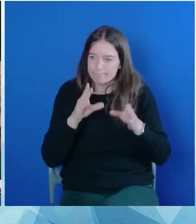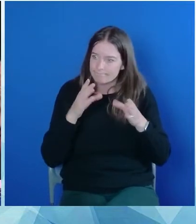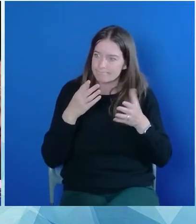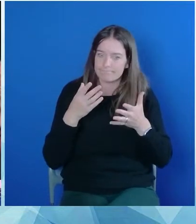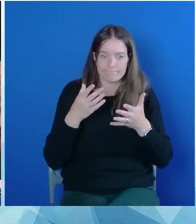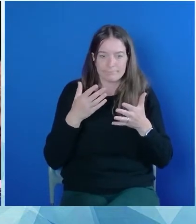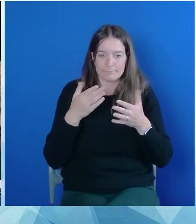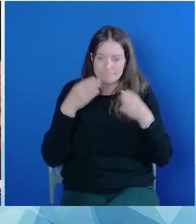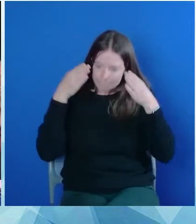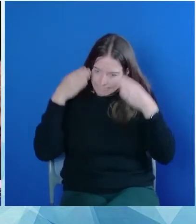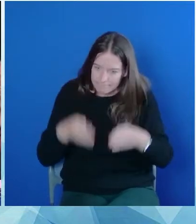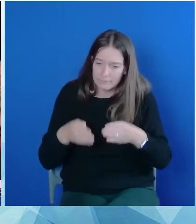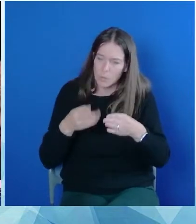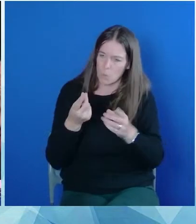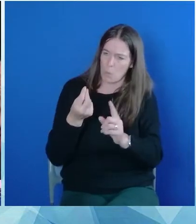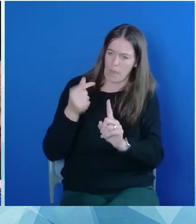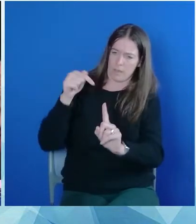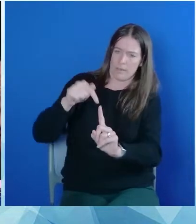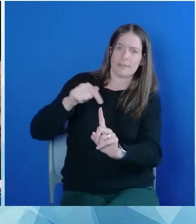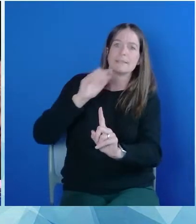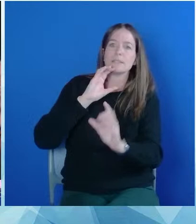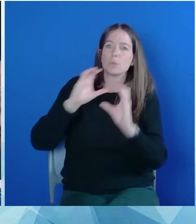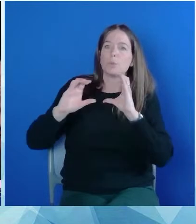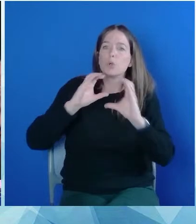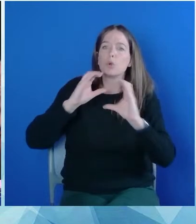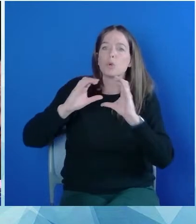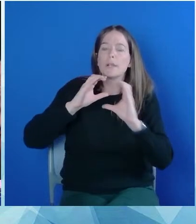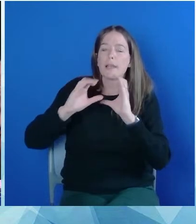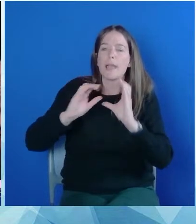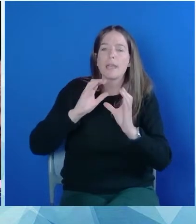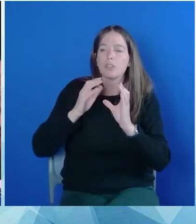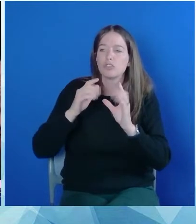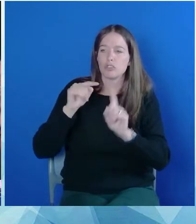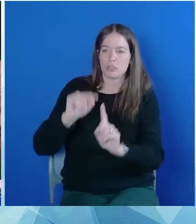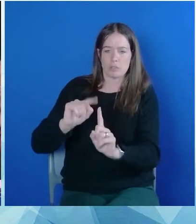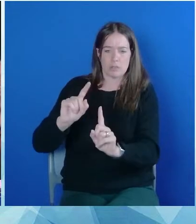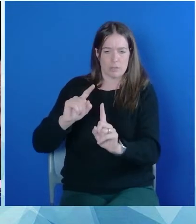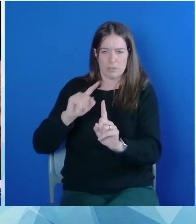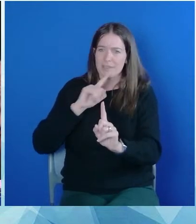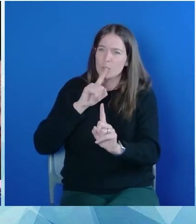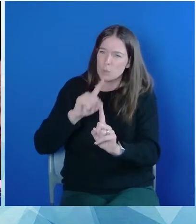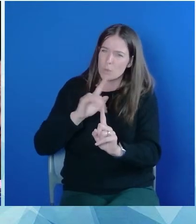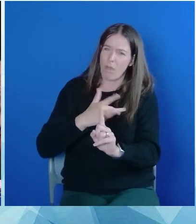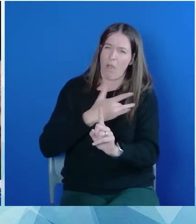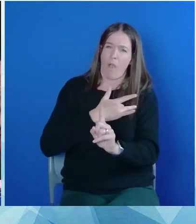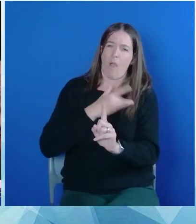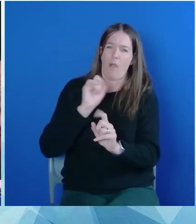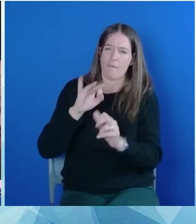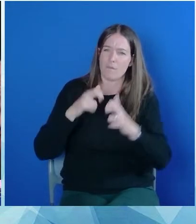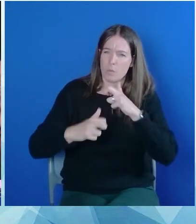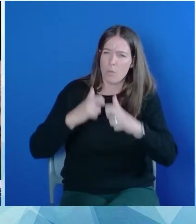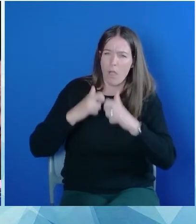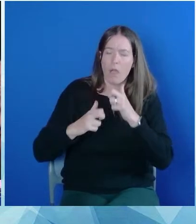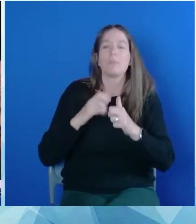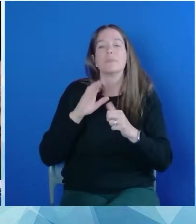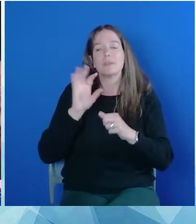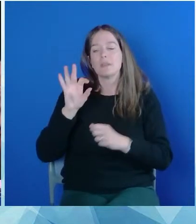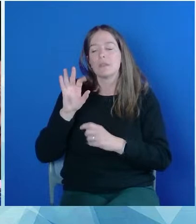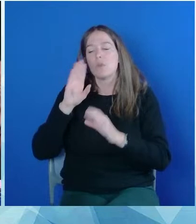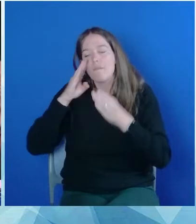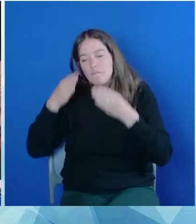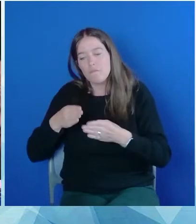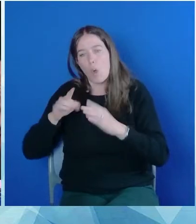you said, what communication means. Let's get to the heart of where those problems are. And I think that those focus groups will really help you and the